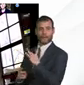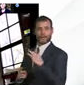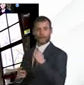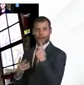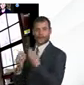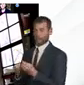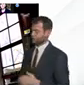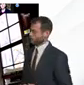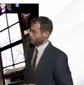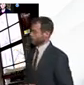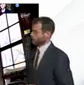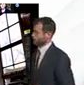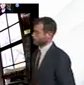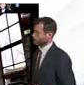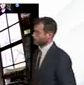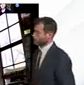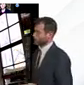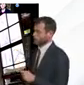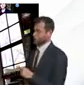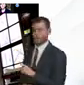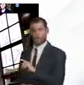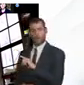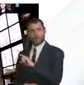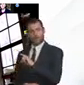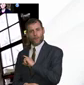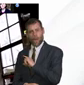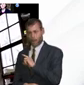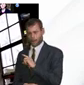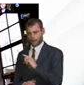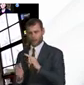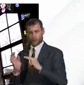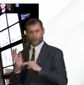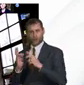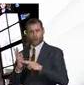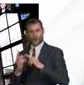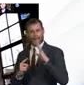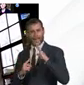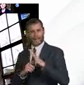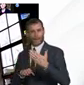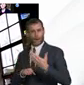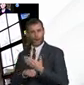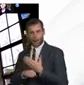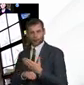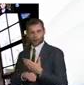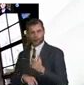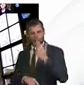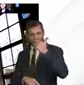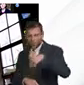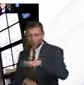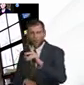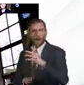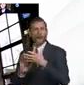adamant that non-key workers must go to work as much as possible if they can't work at home in the fields of manufacturing construction